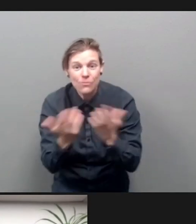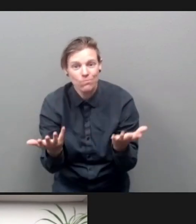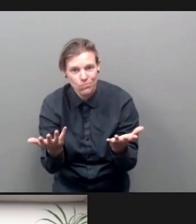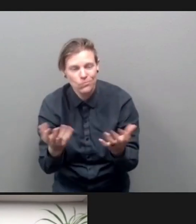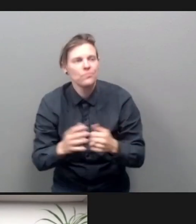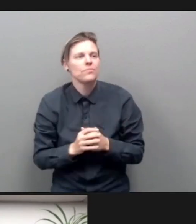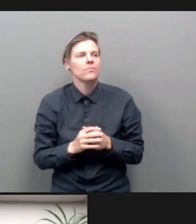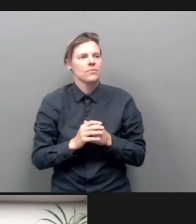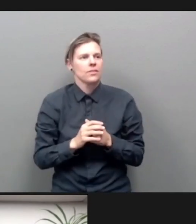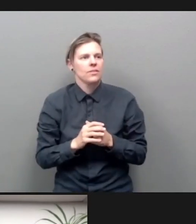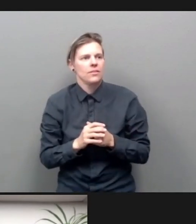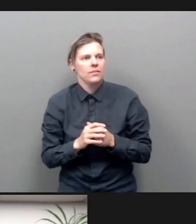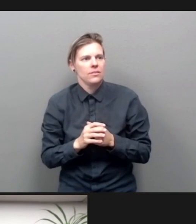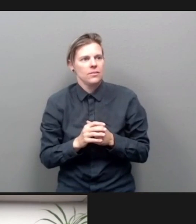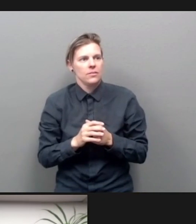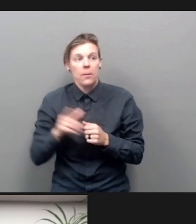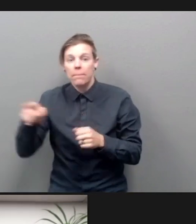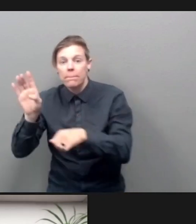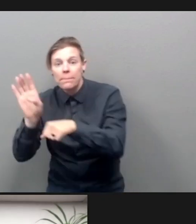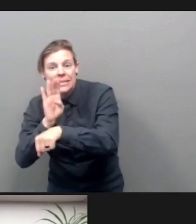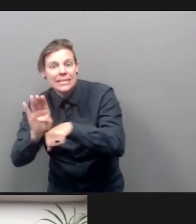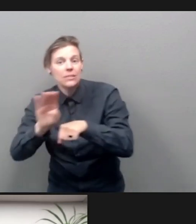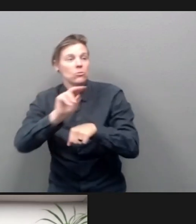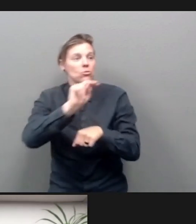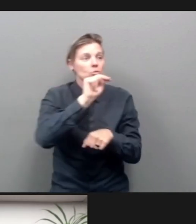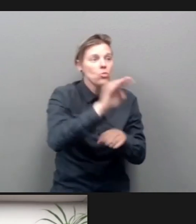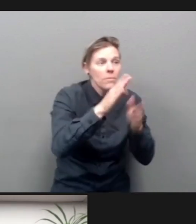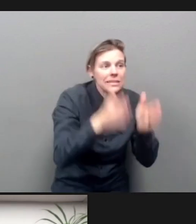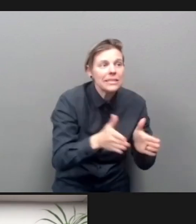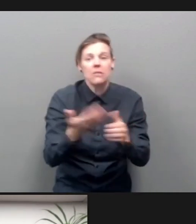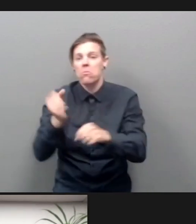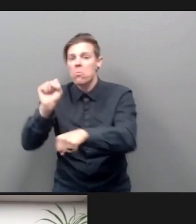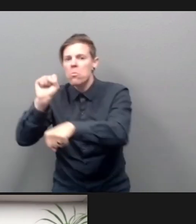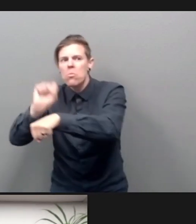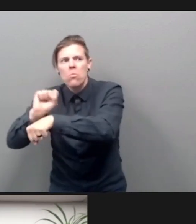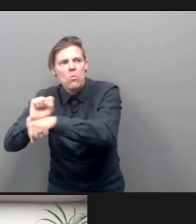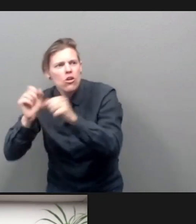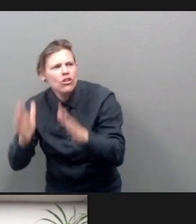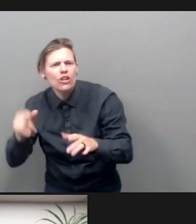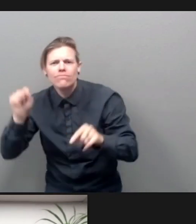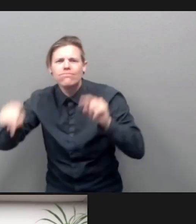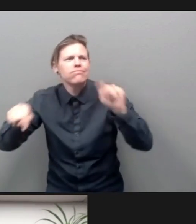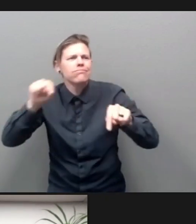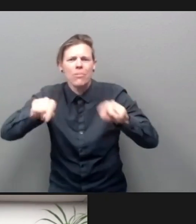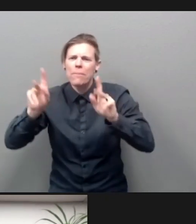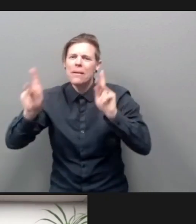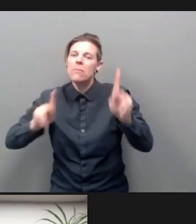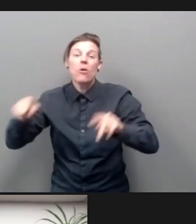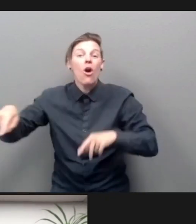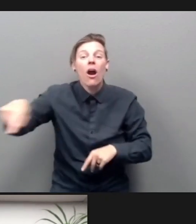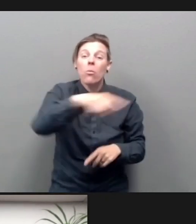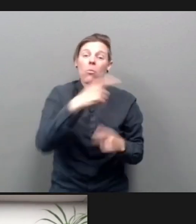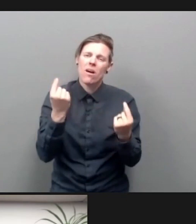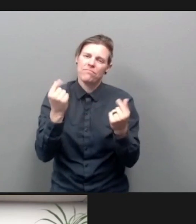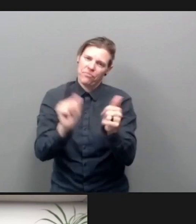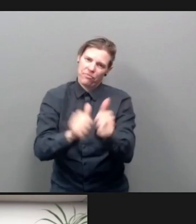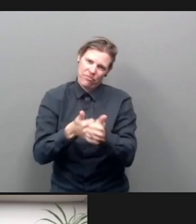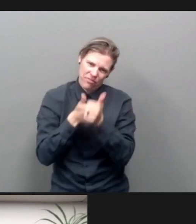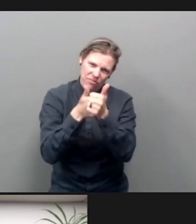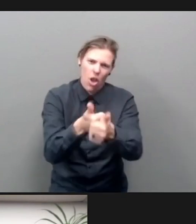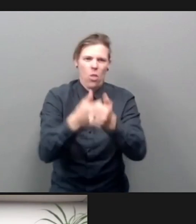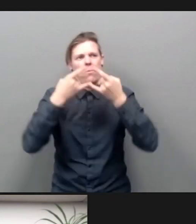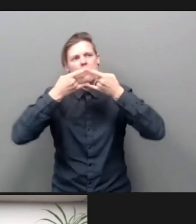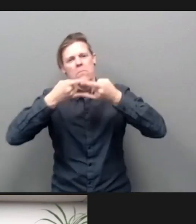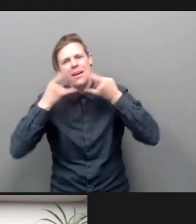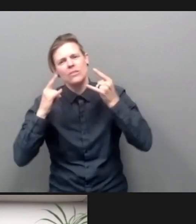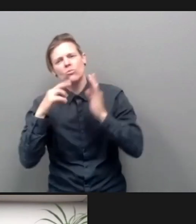every public worker for adhering to the indoor mask mandates and to really working diligently to make